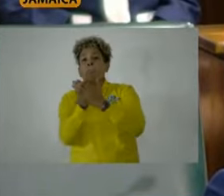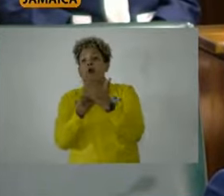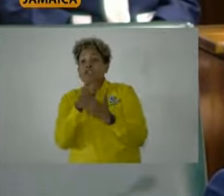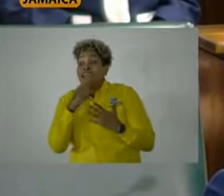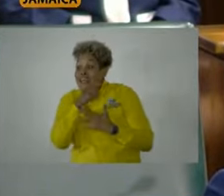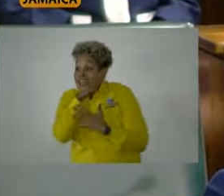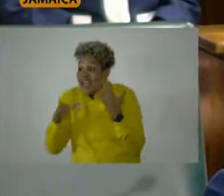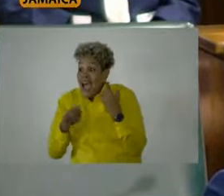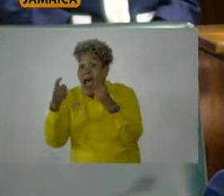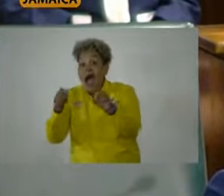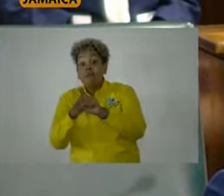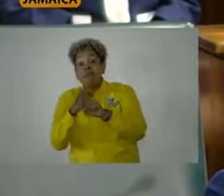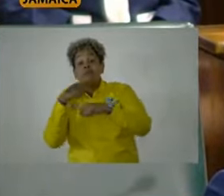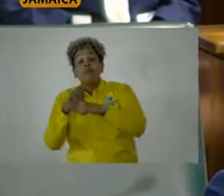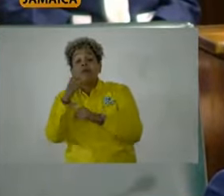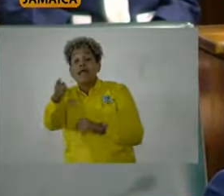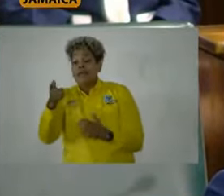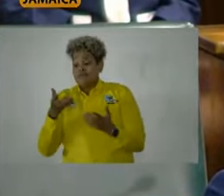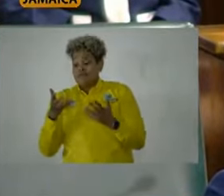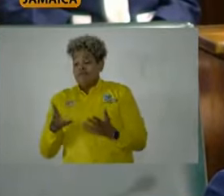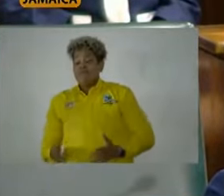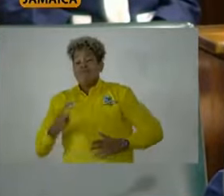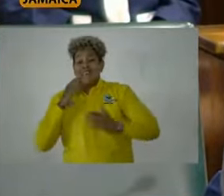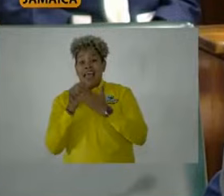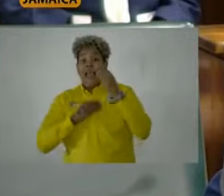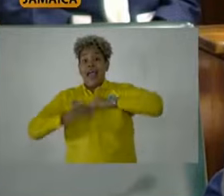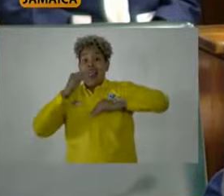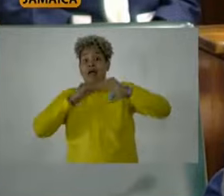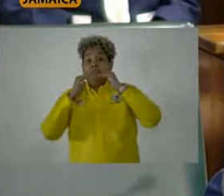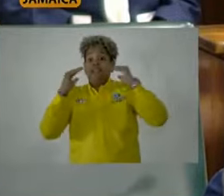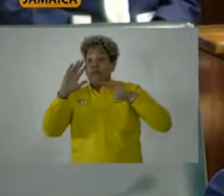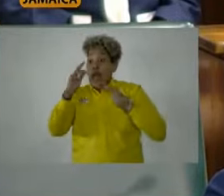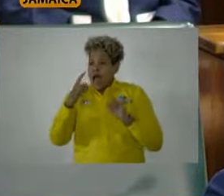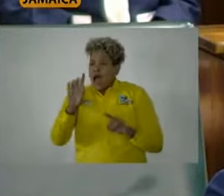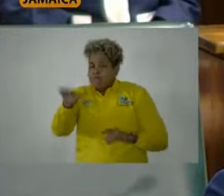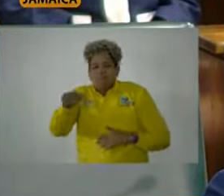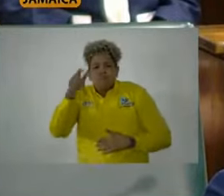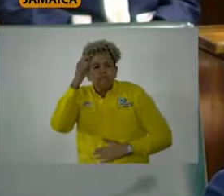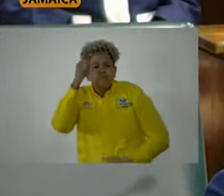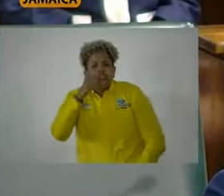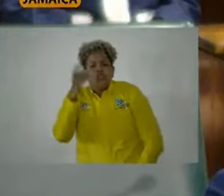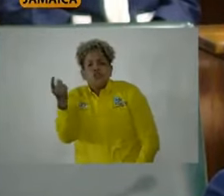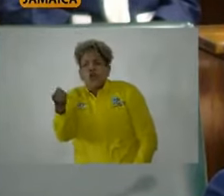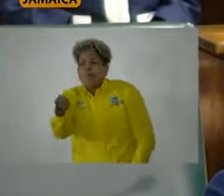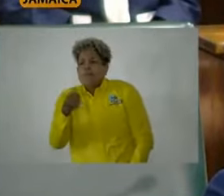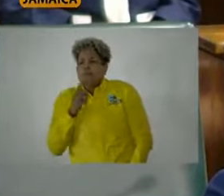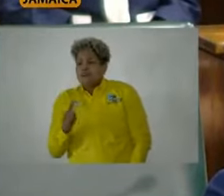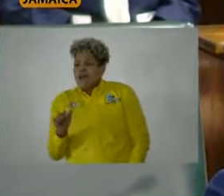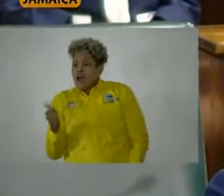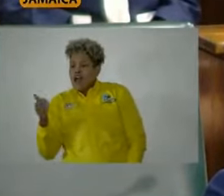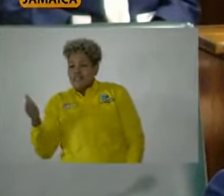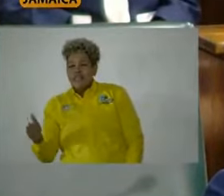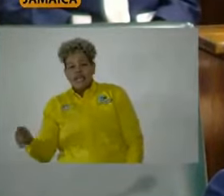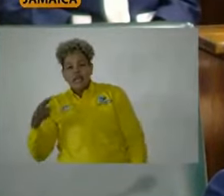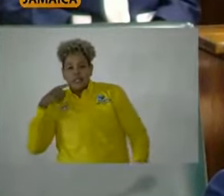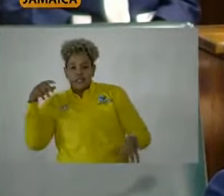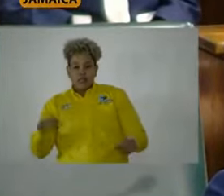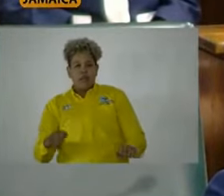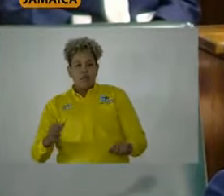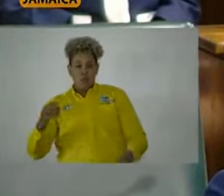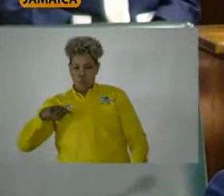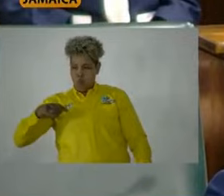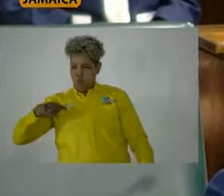exercise was leveraging economic stability. But that is not something that the other side can claim ownership